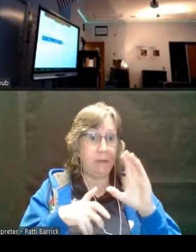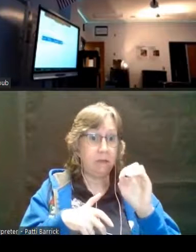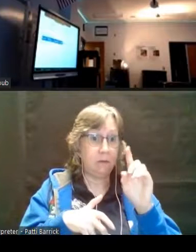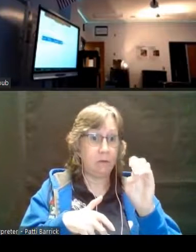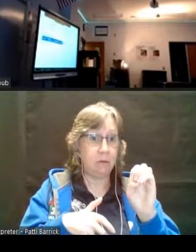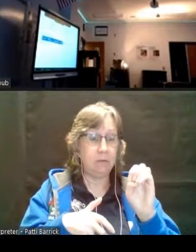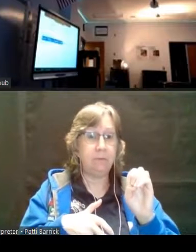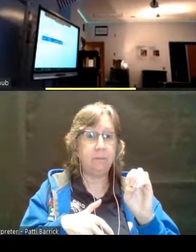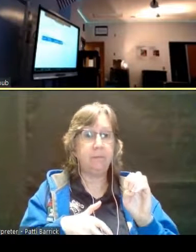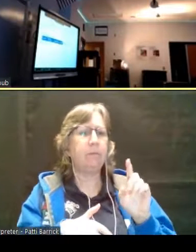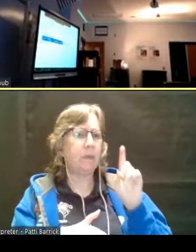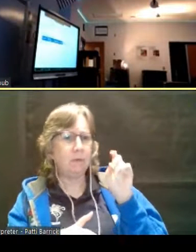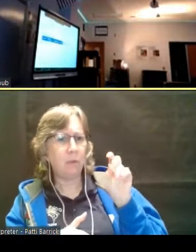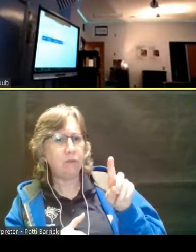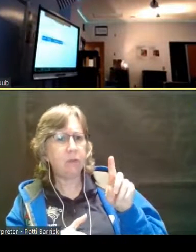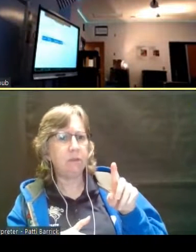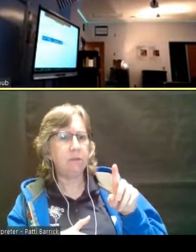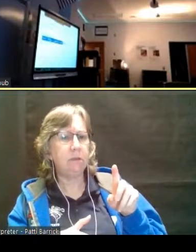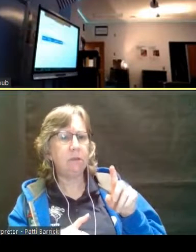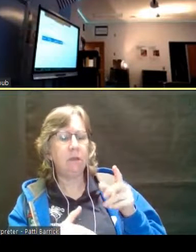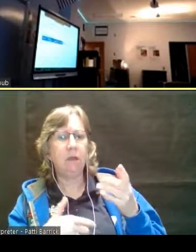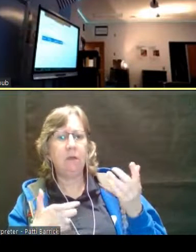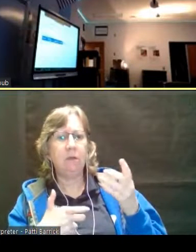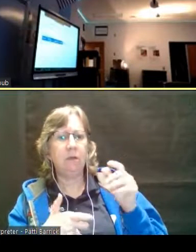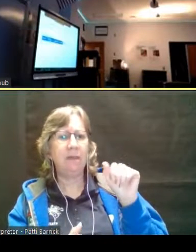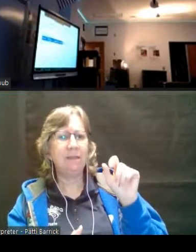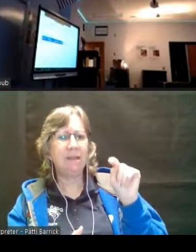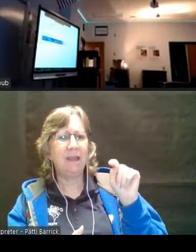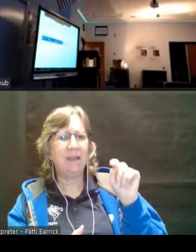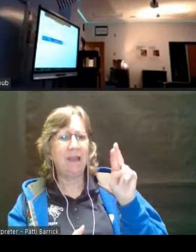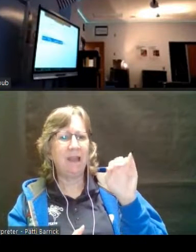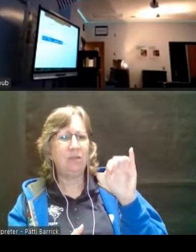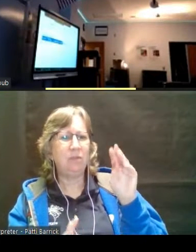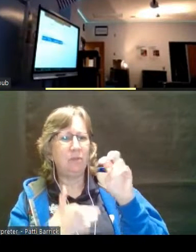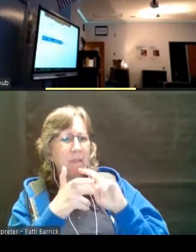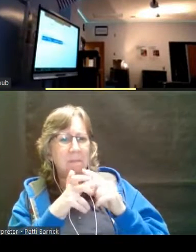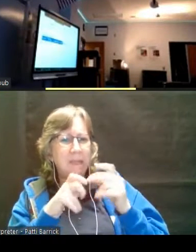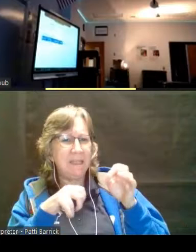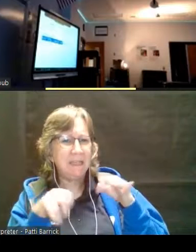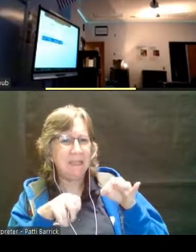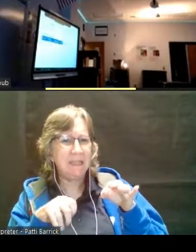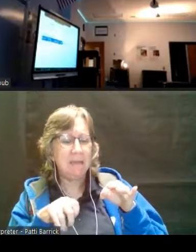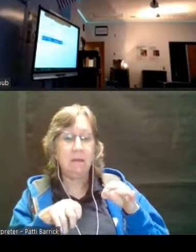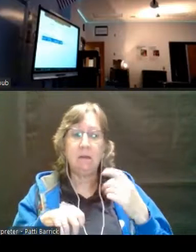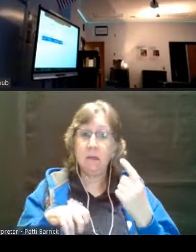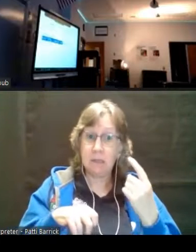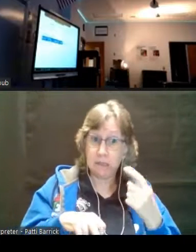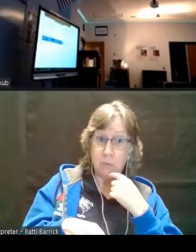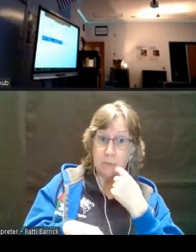I have a question. Ask away. What does attributes mean again? So can someone tell us